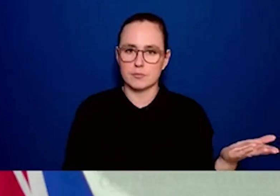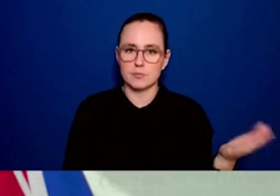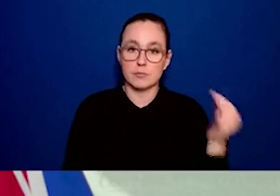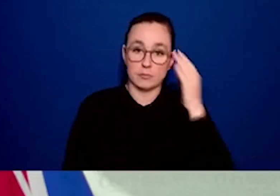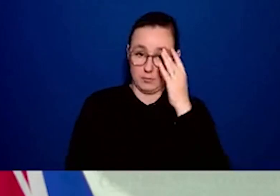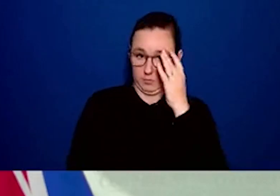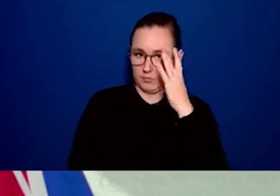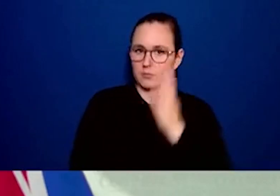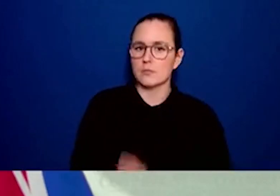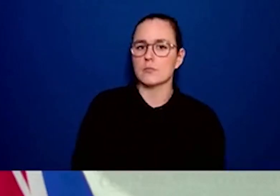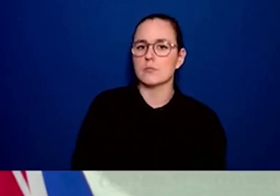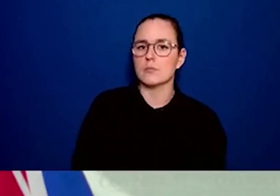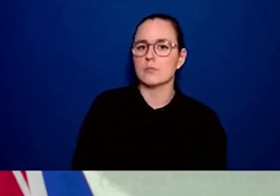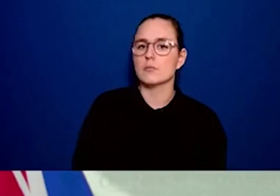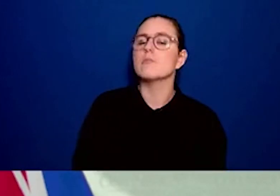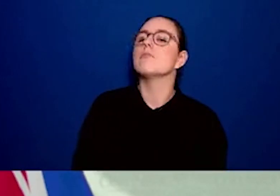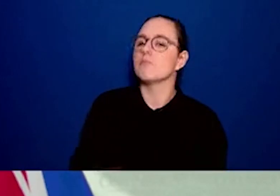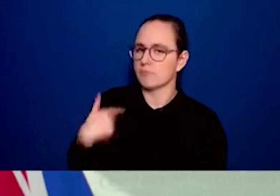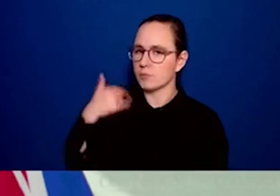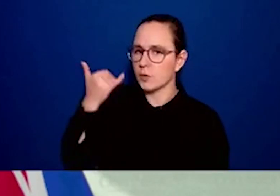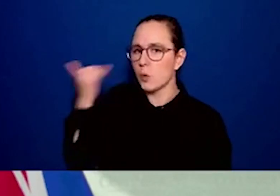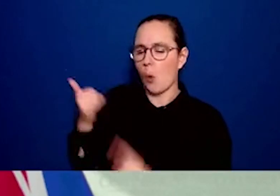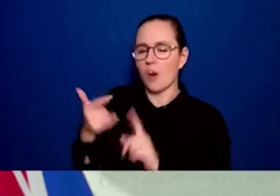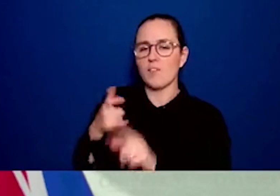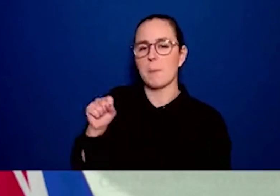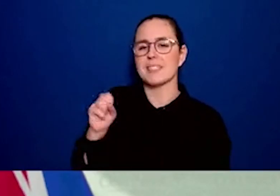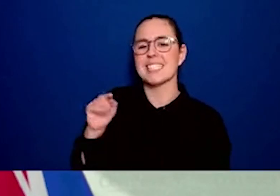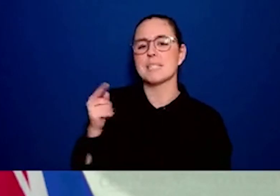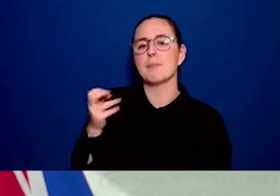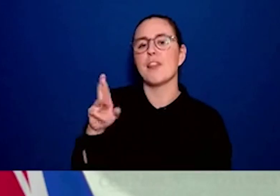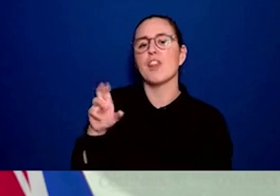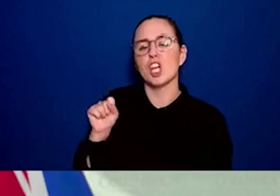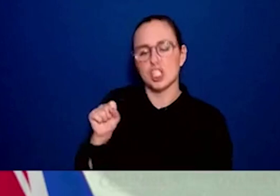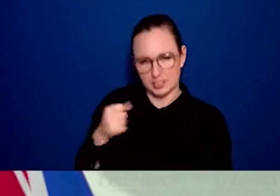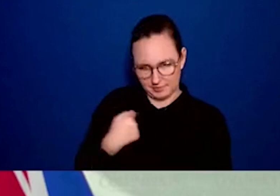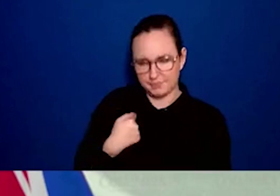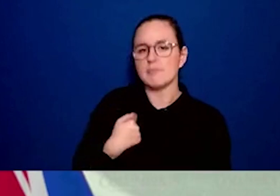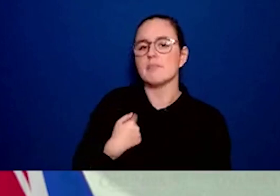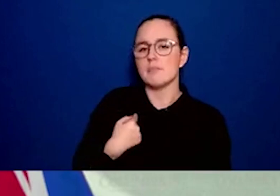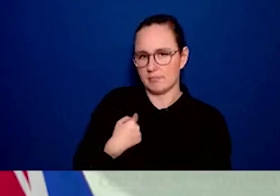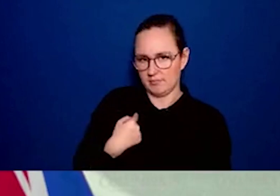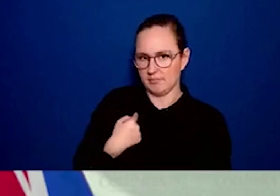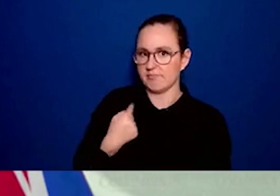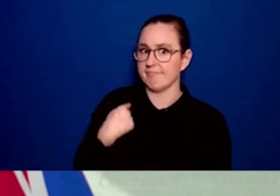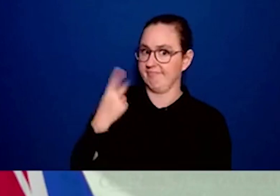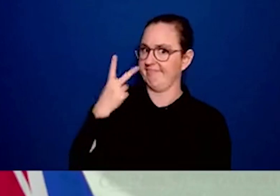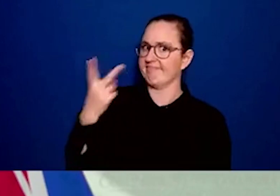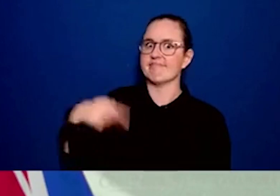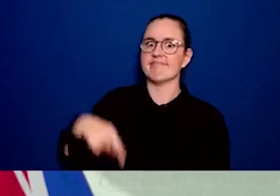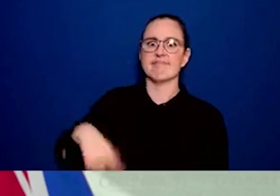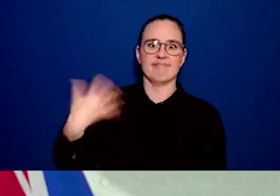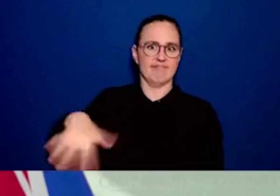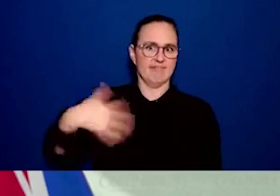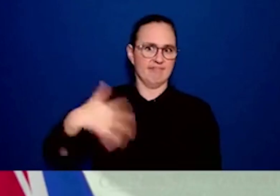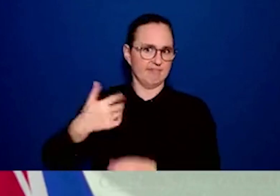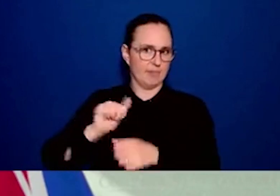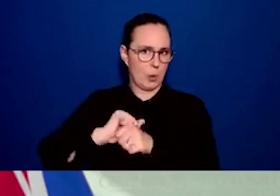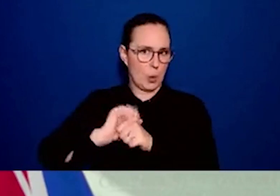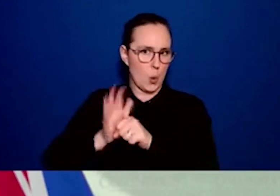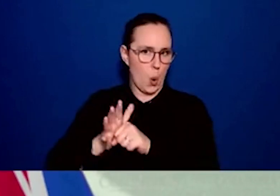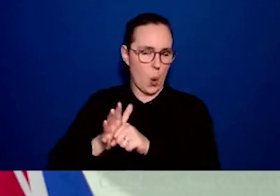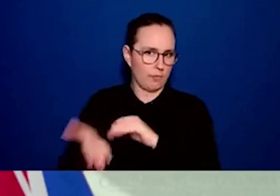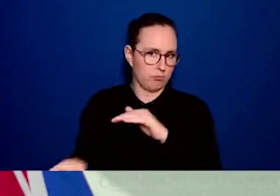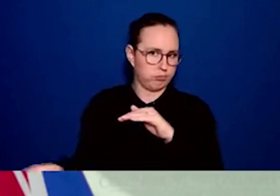Hi, Minister Dix. I'm calling from Smithers, which is seeing by far our highest COVID numbers since the pandemic